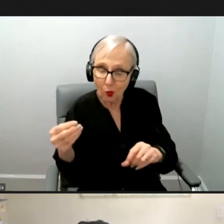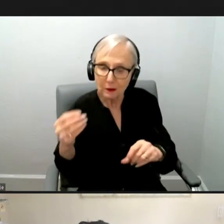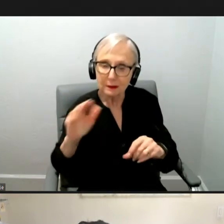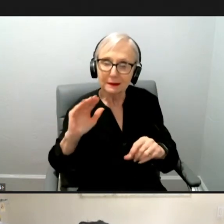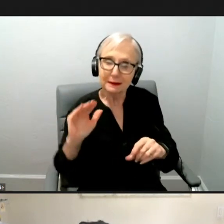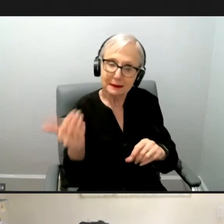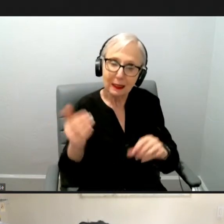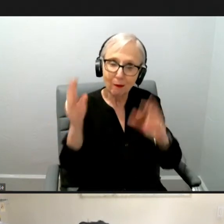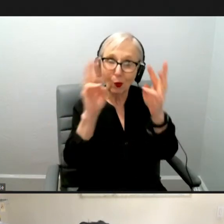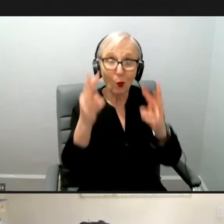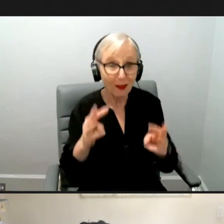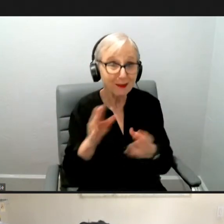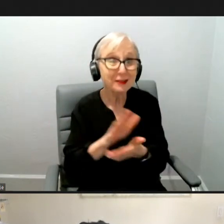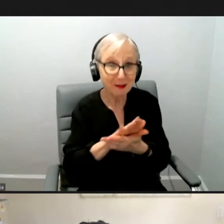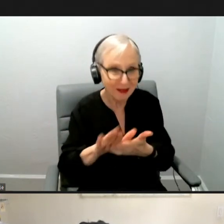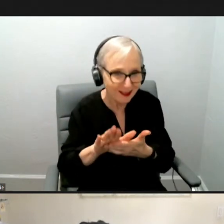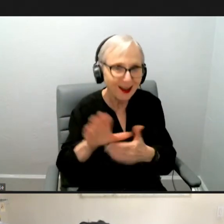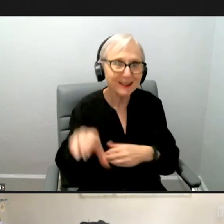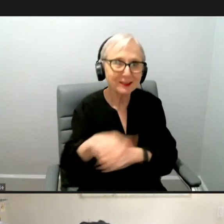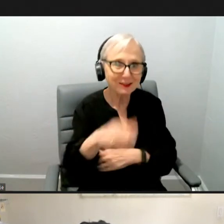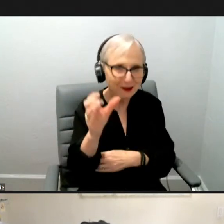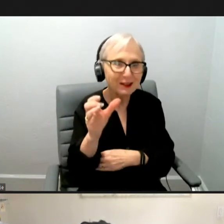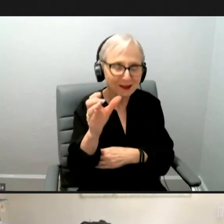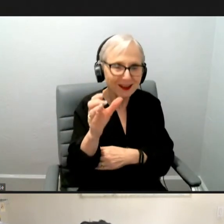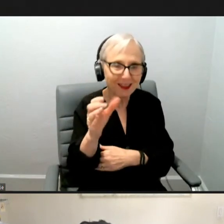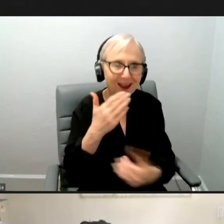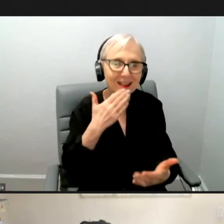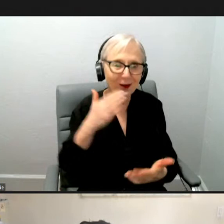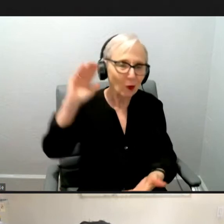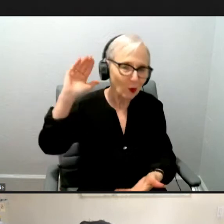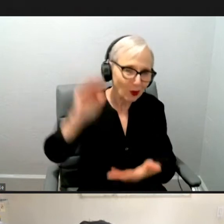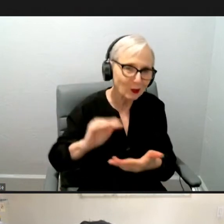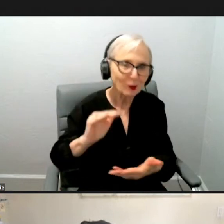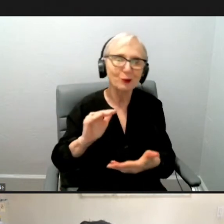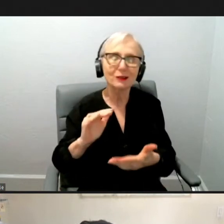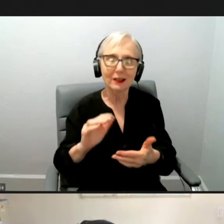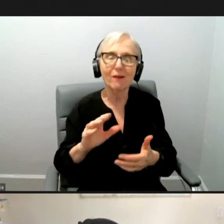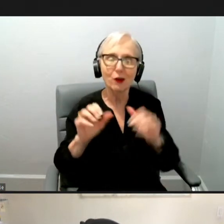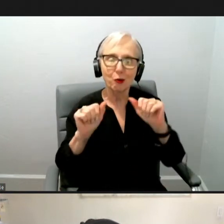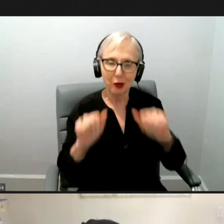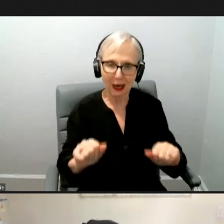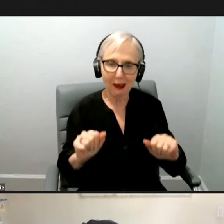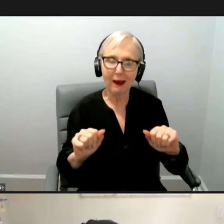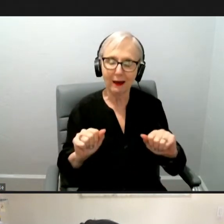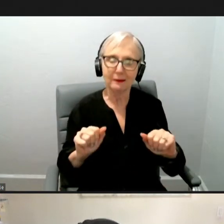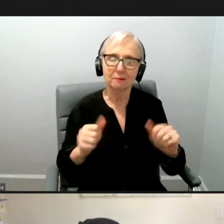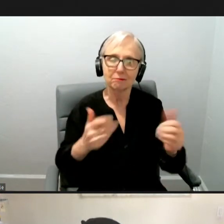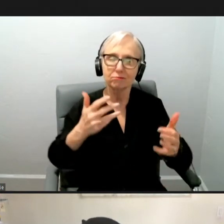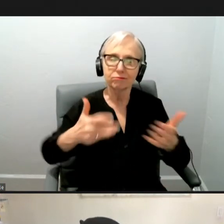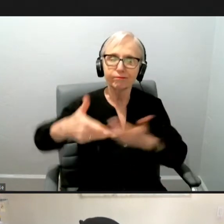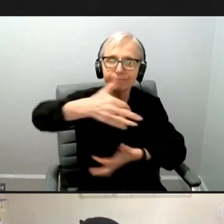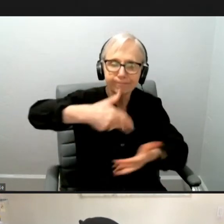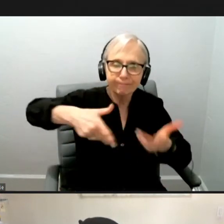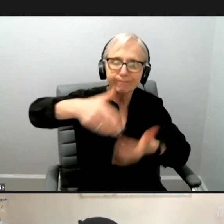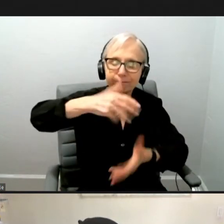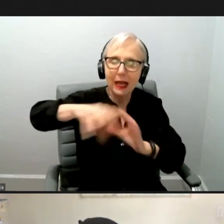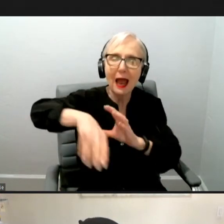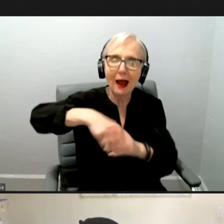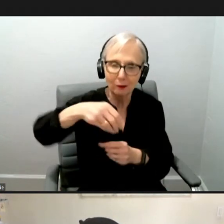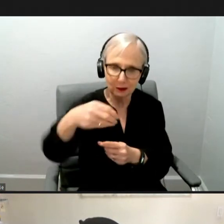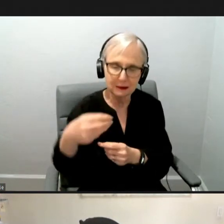quite nice. That's a great risk reduction strategy. So all of the things that we've been doing to make